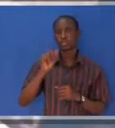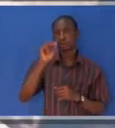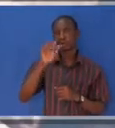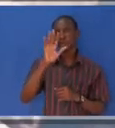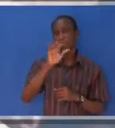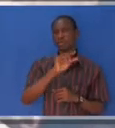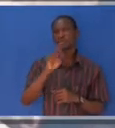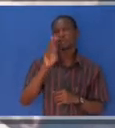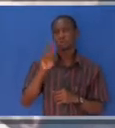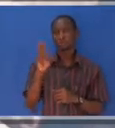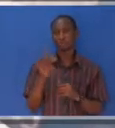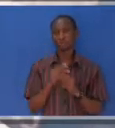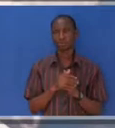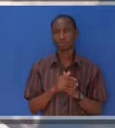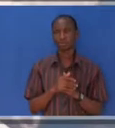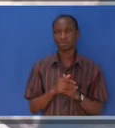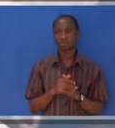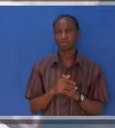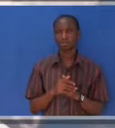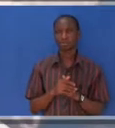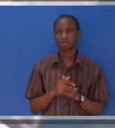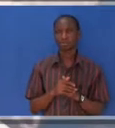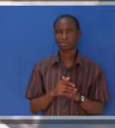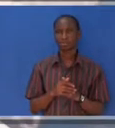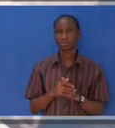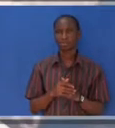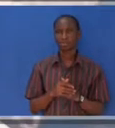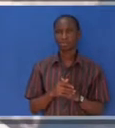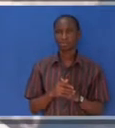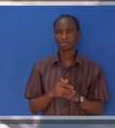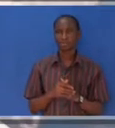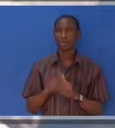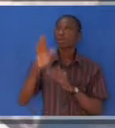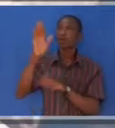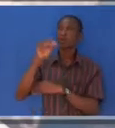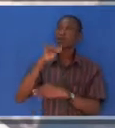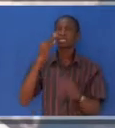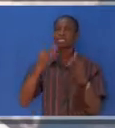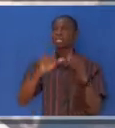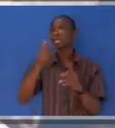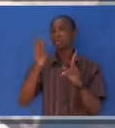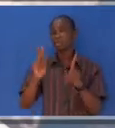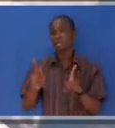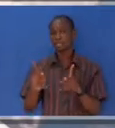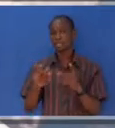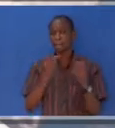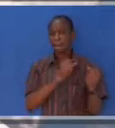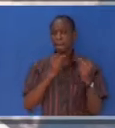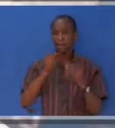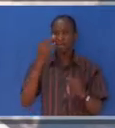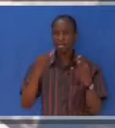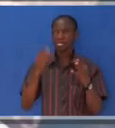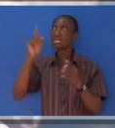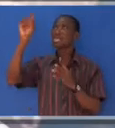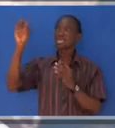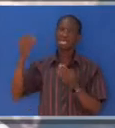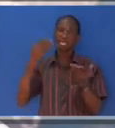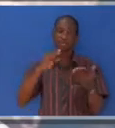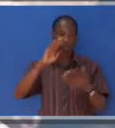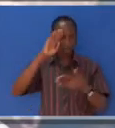said the Father judges no one, but has committed all judgment to the Son. This